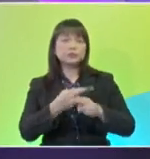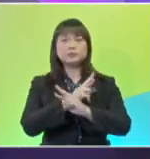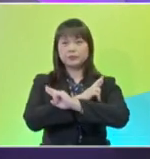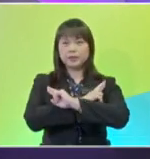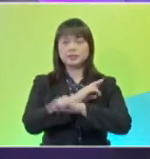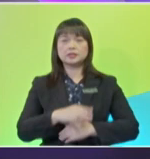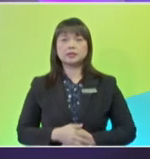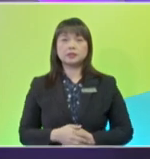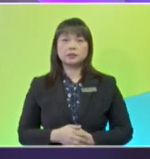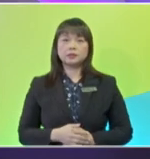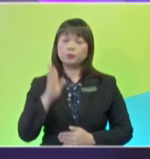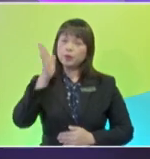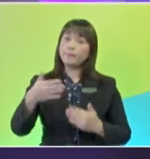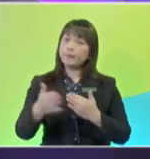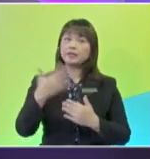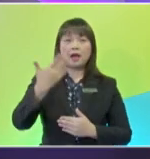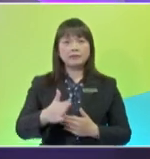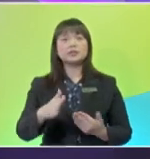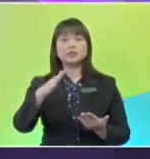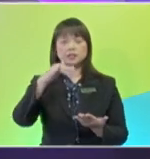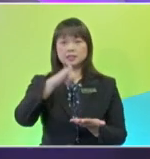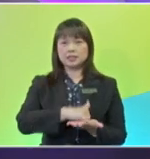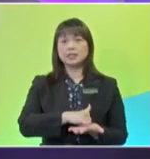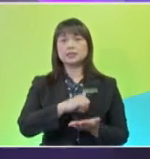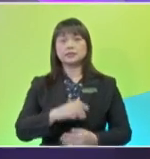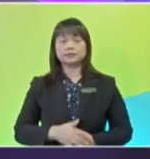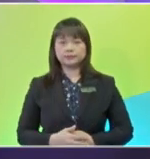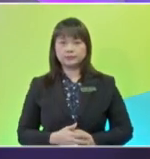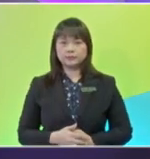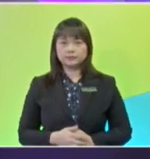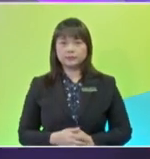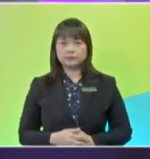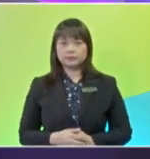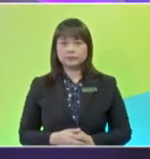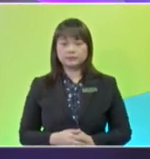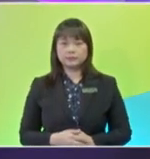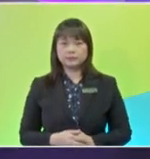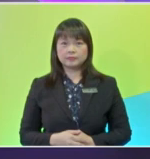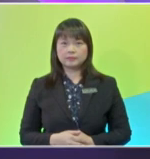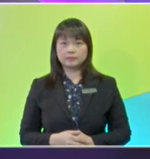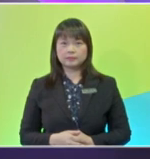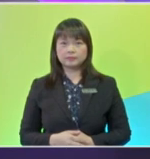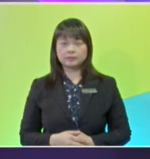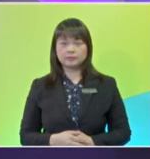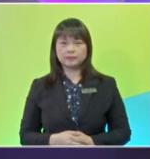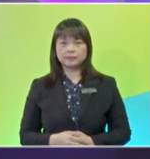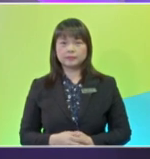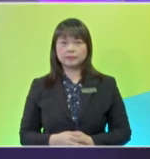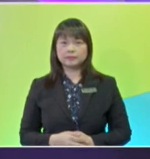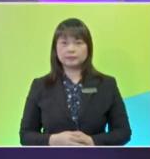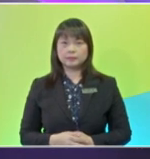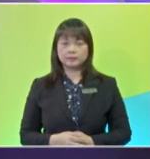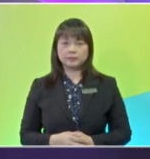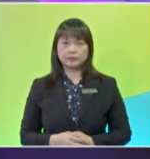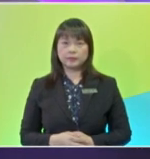to learn and understand a lot more about this exciting topic, the Moon. I'm sure people at home also looking forward to learn more about this as